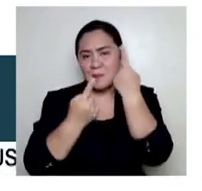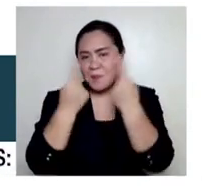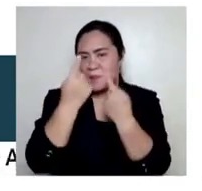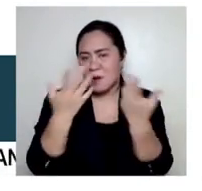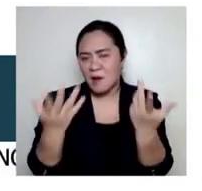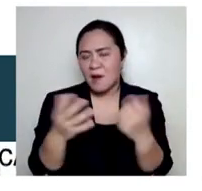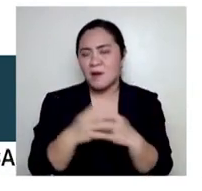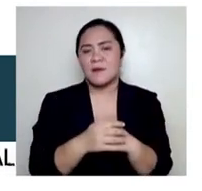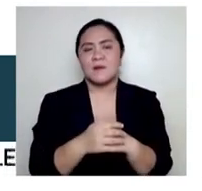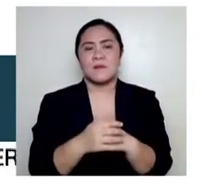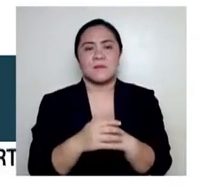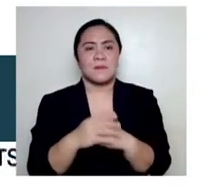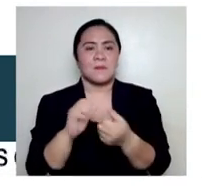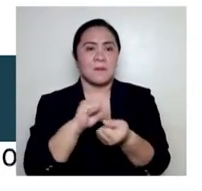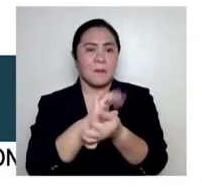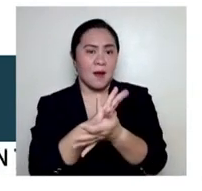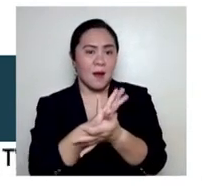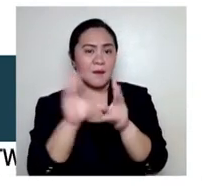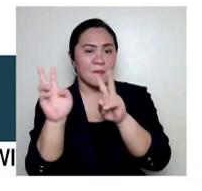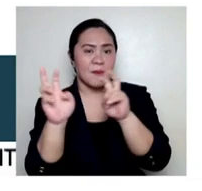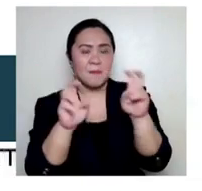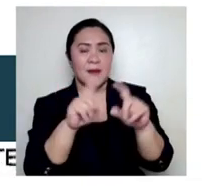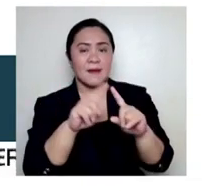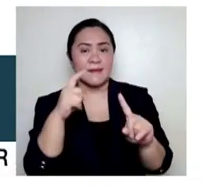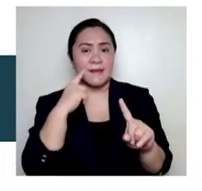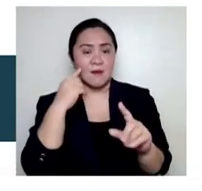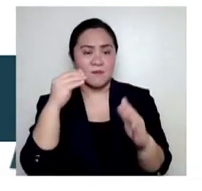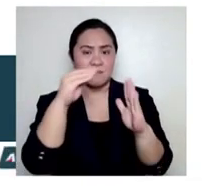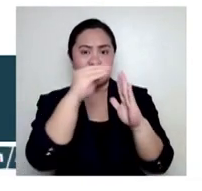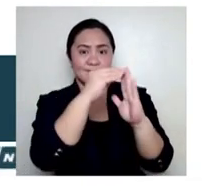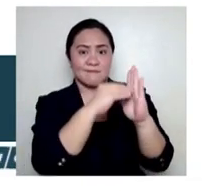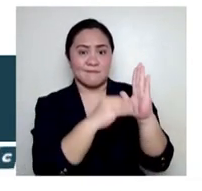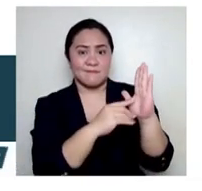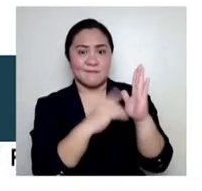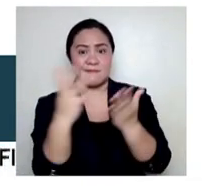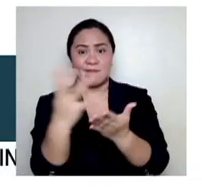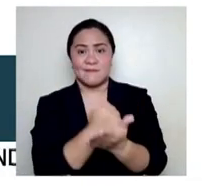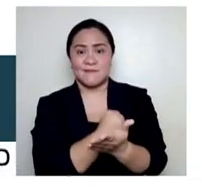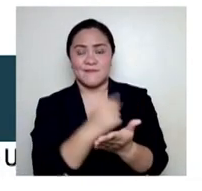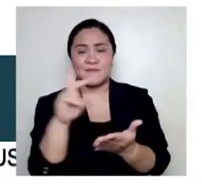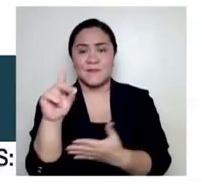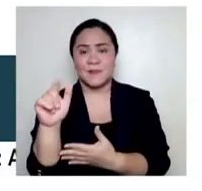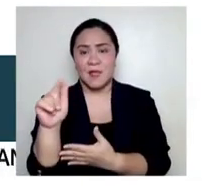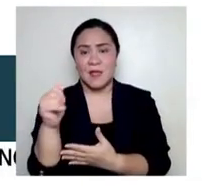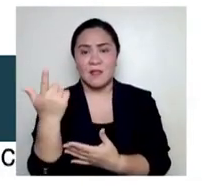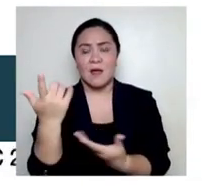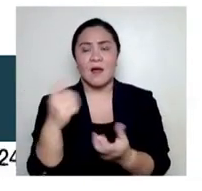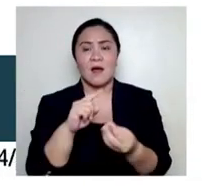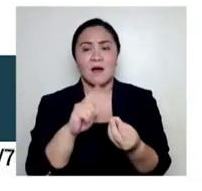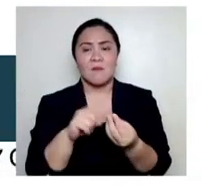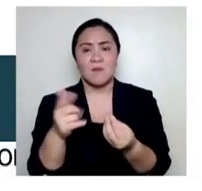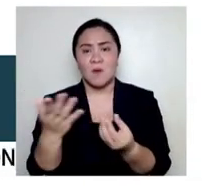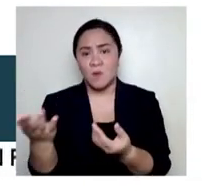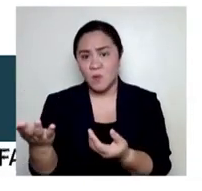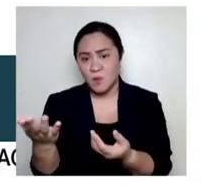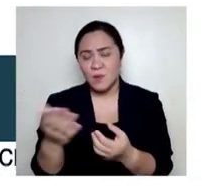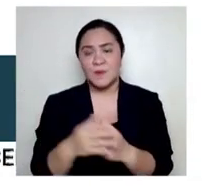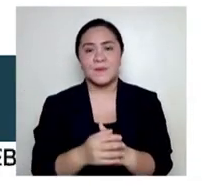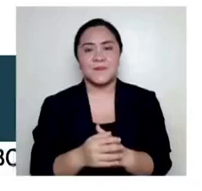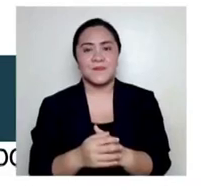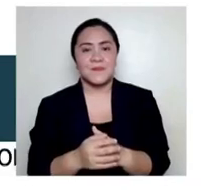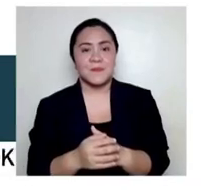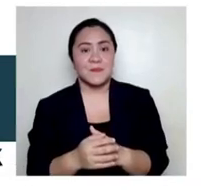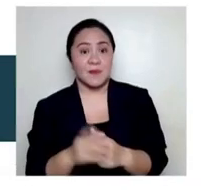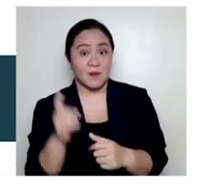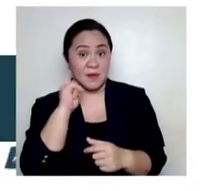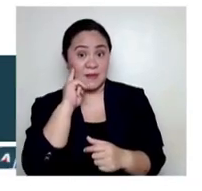improved, but we still have to meet our numbers with regard to booster vaccinations, doctor. There's no disharmony